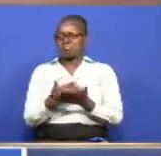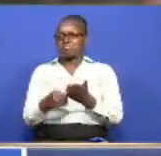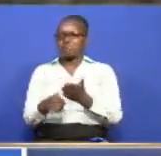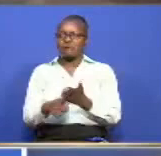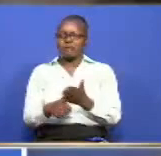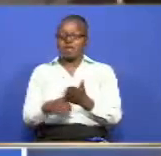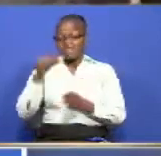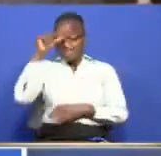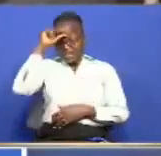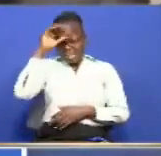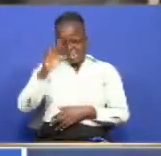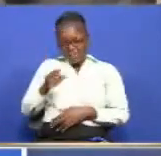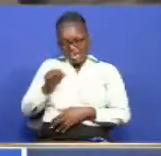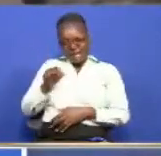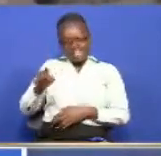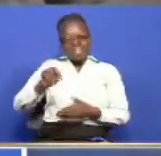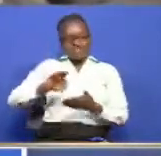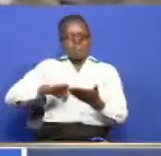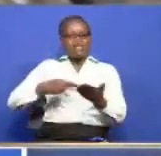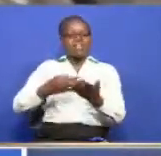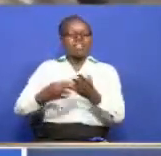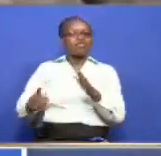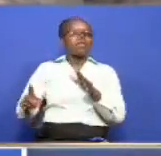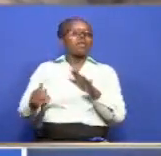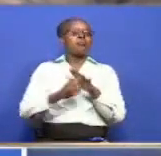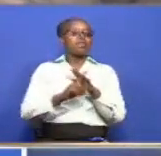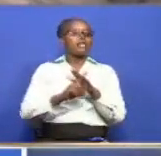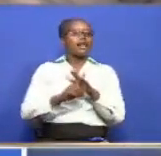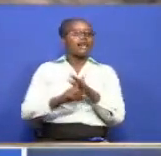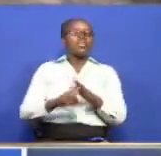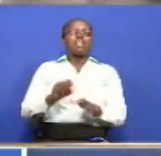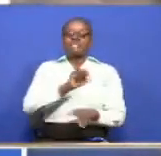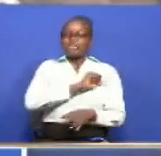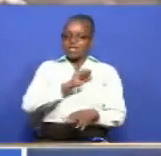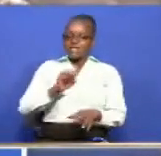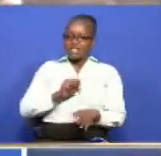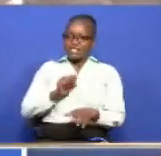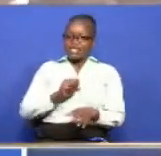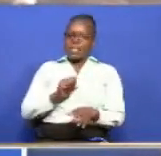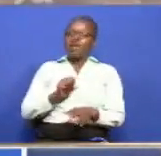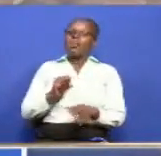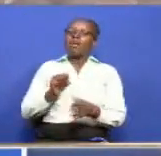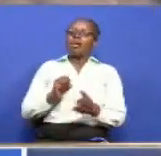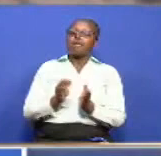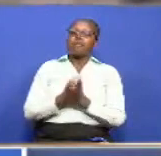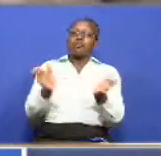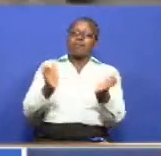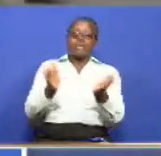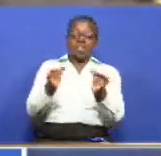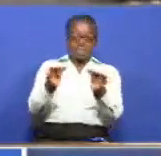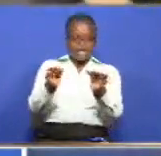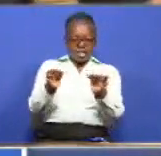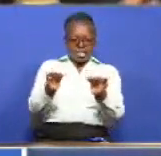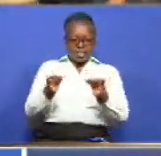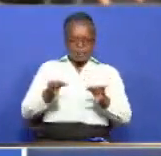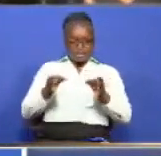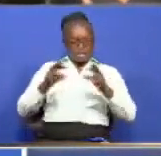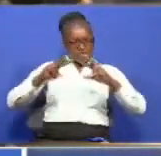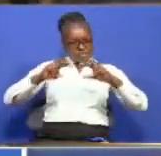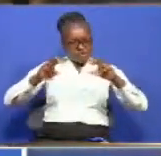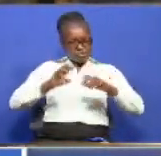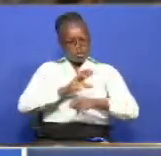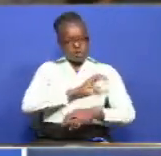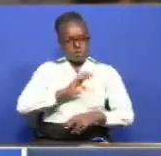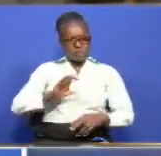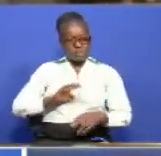the governor has failed to appear before the Senate County Public Accounts and Investment Committee. But right now, I am